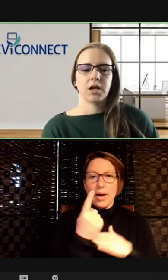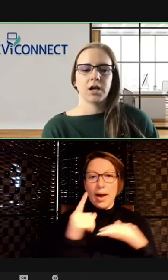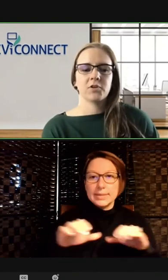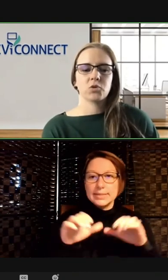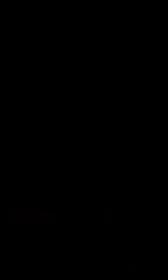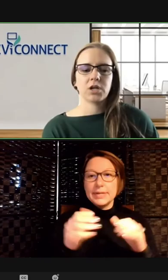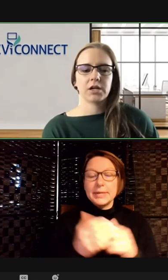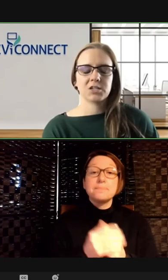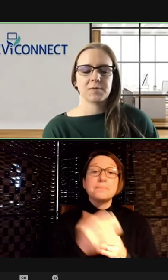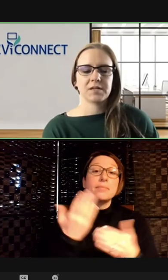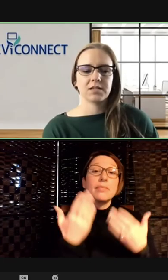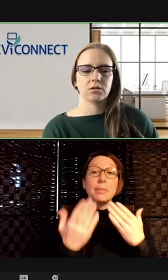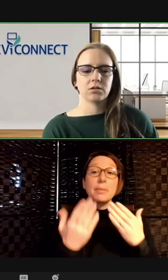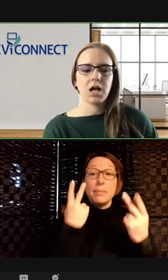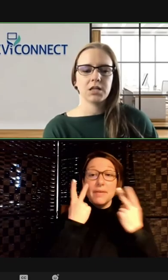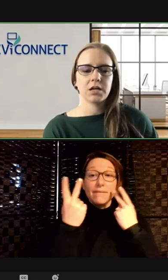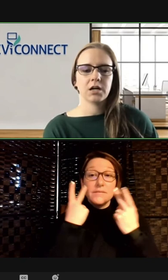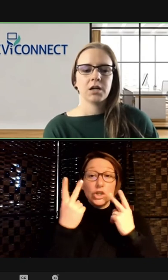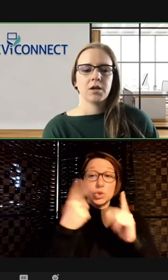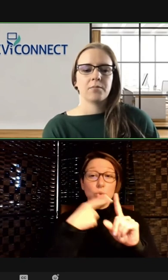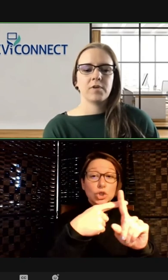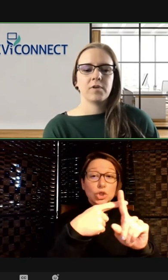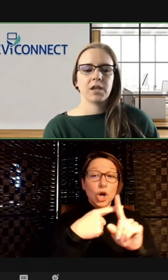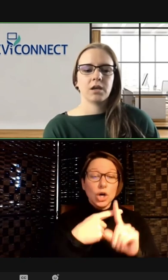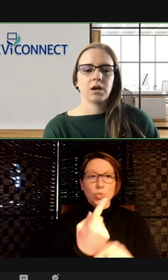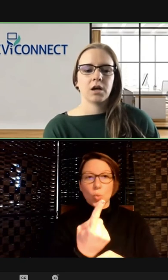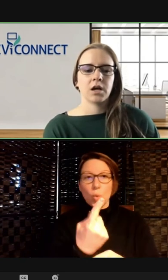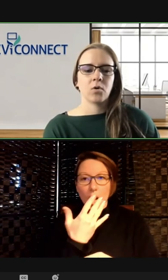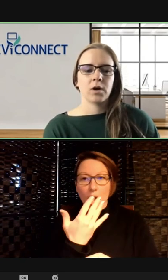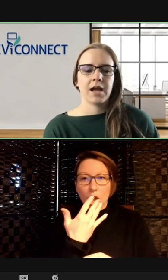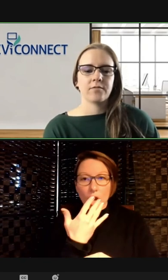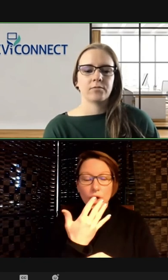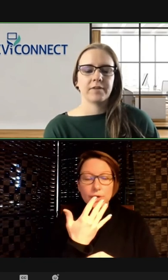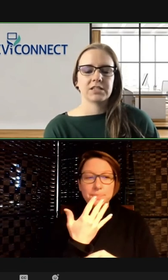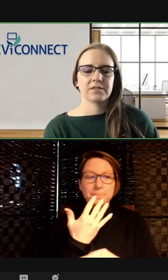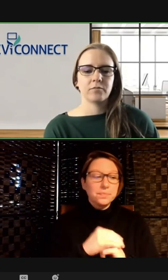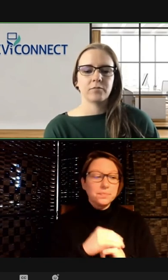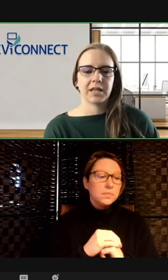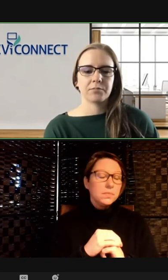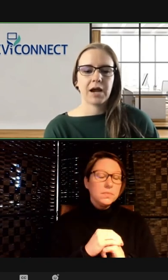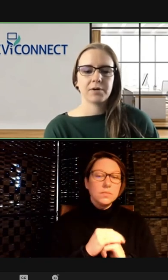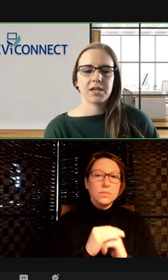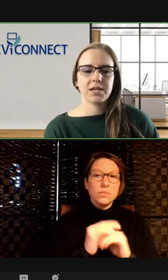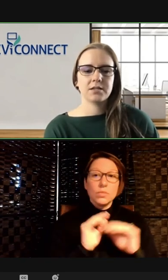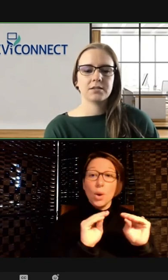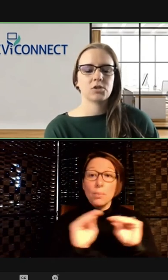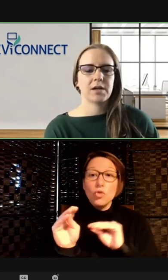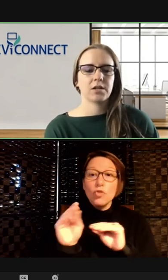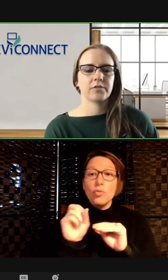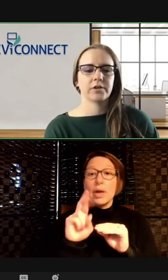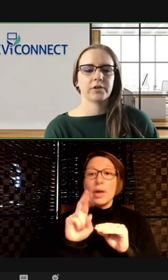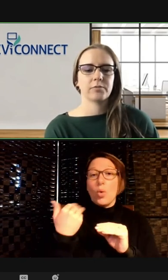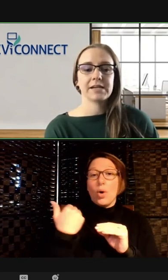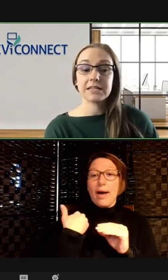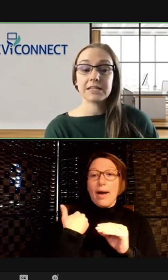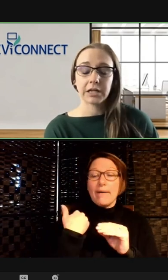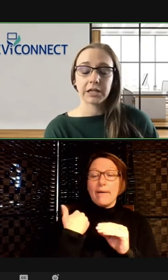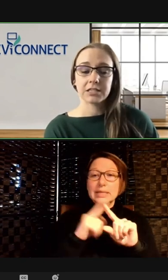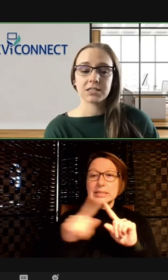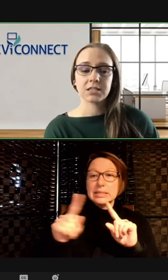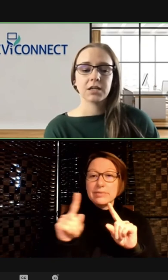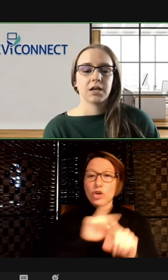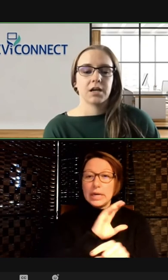for visual targets to be a single color, moving or have reflective movement-like properties. You might look for